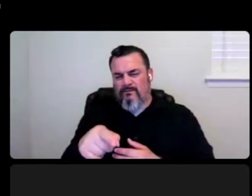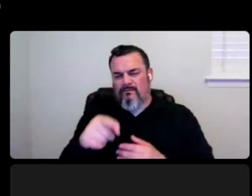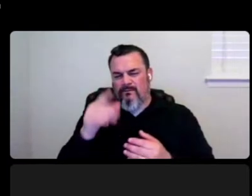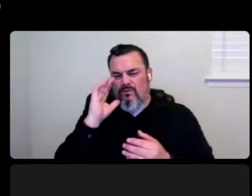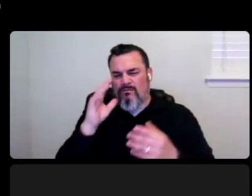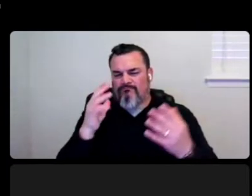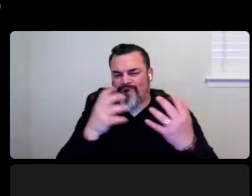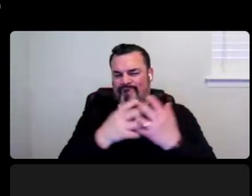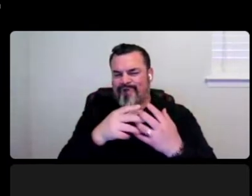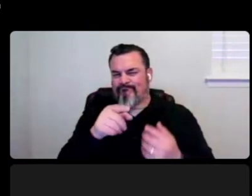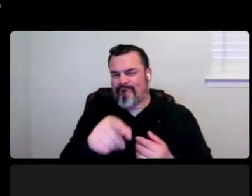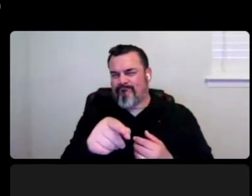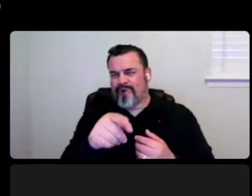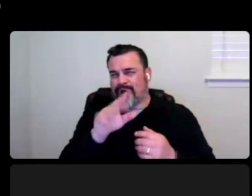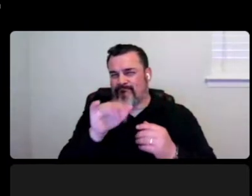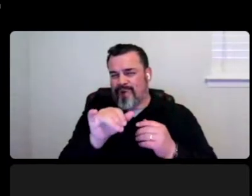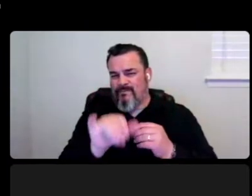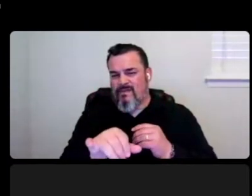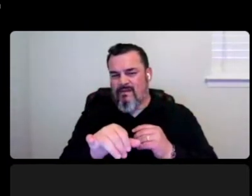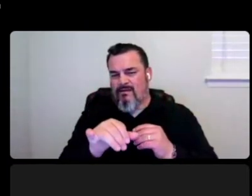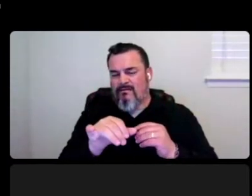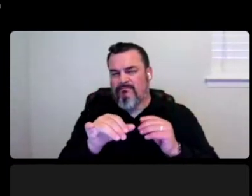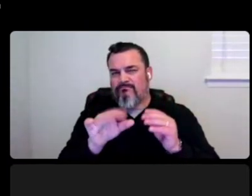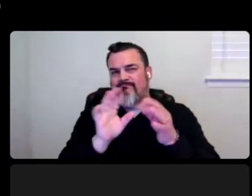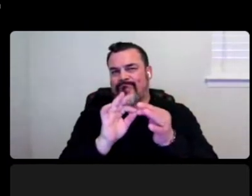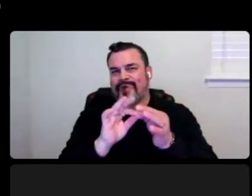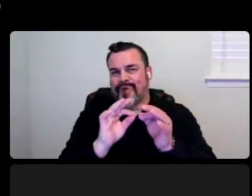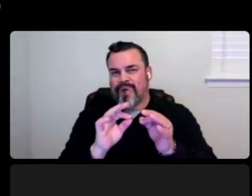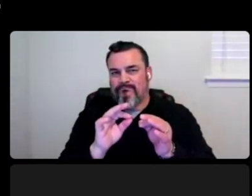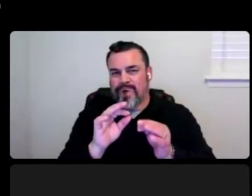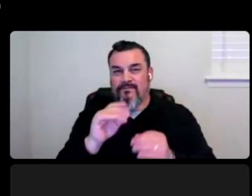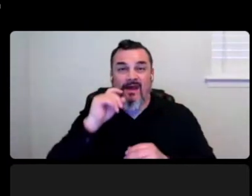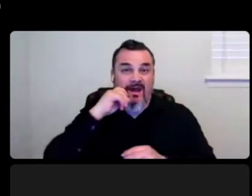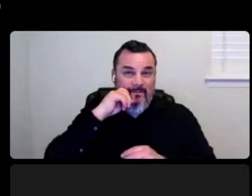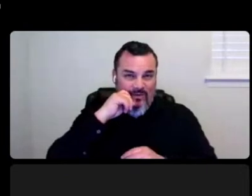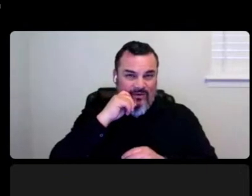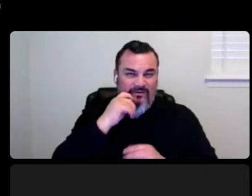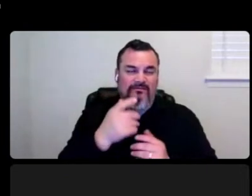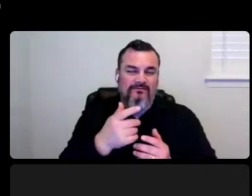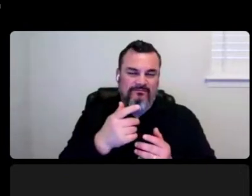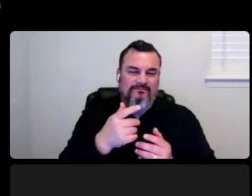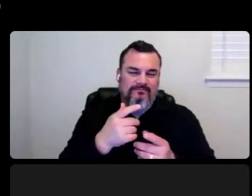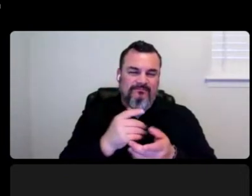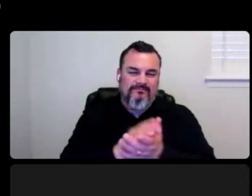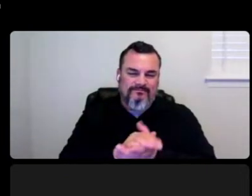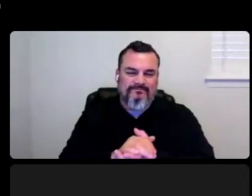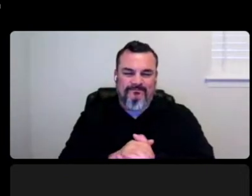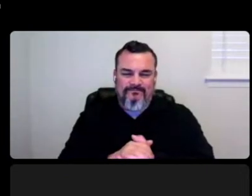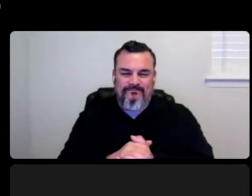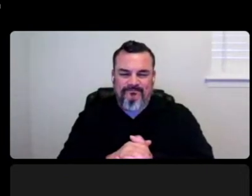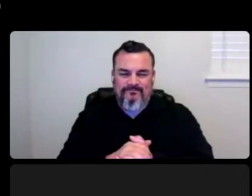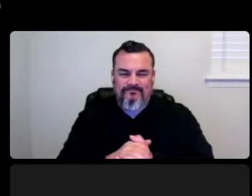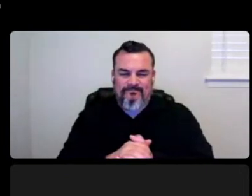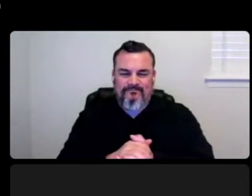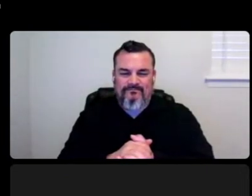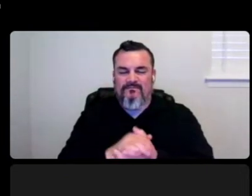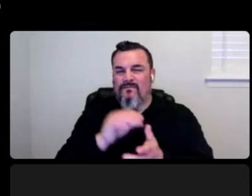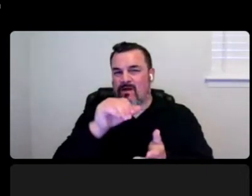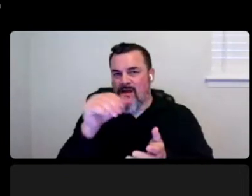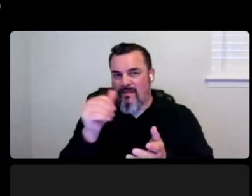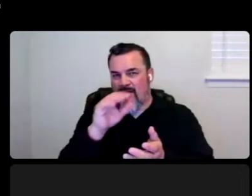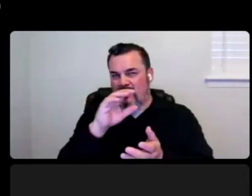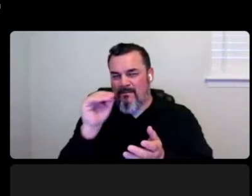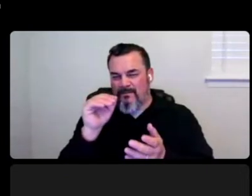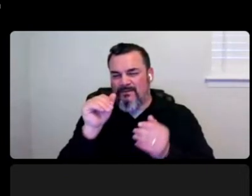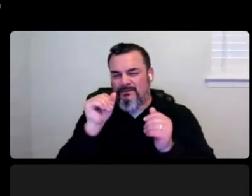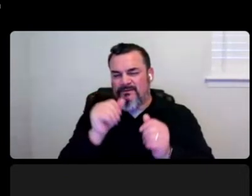be best represented by that mission statement? Apple, I've heard that. Anybody, other companies do you think could live